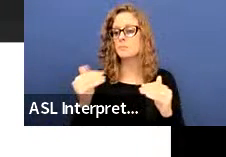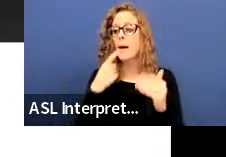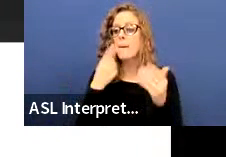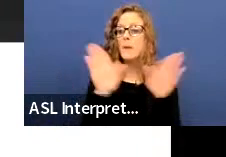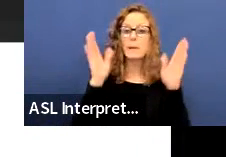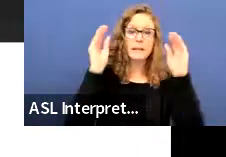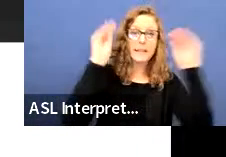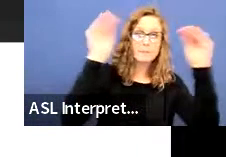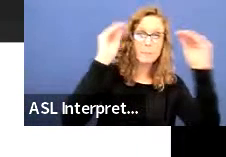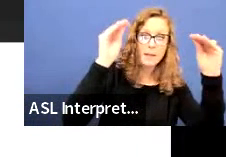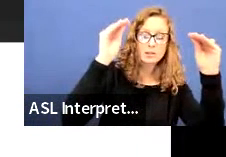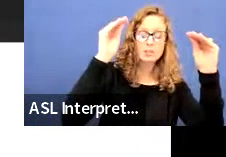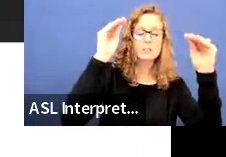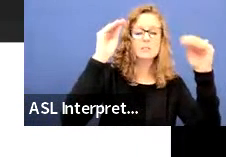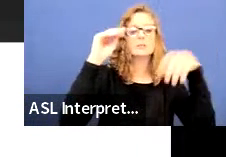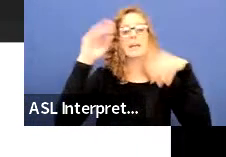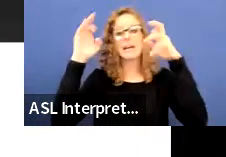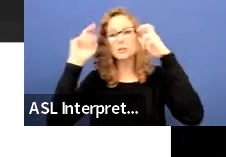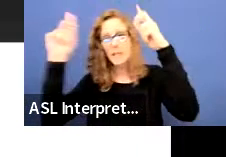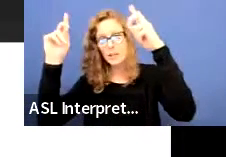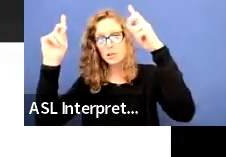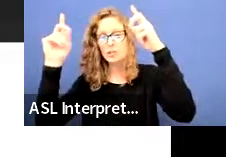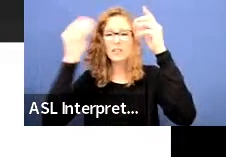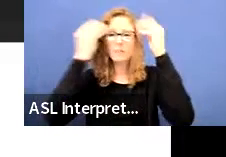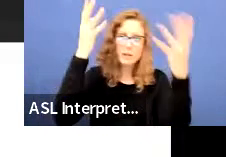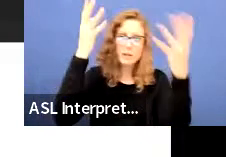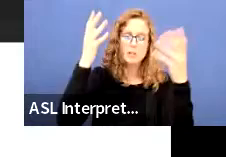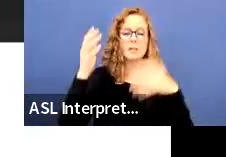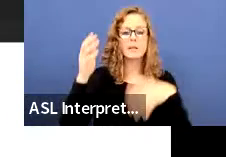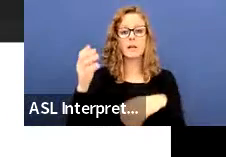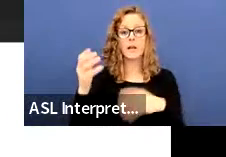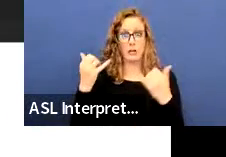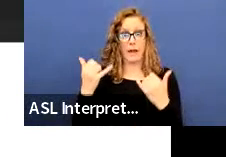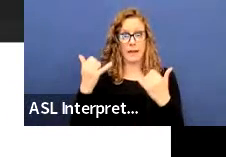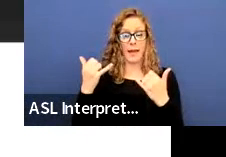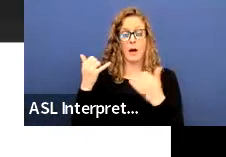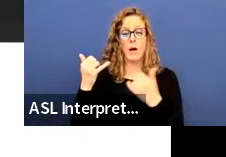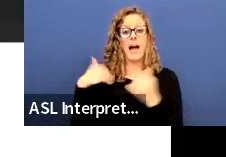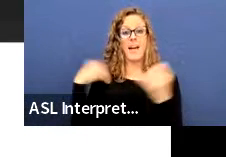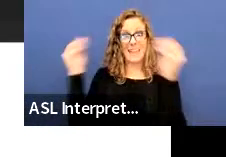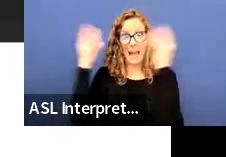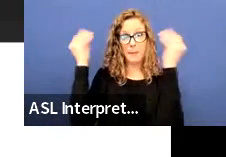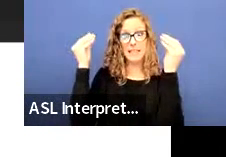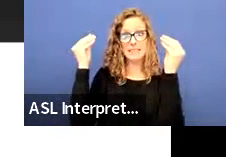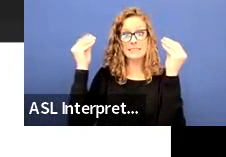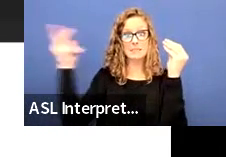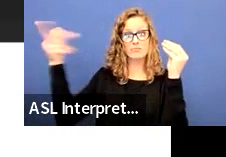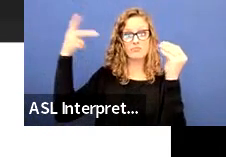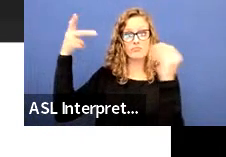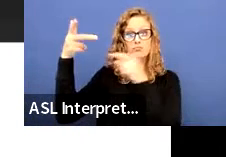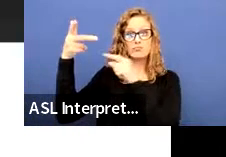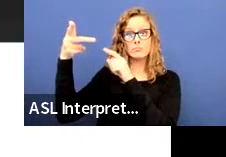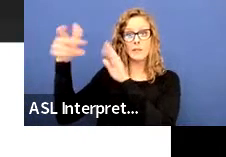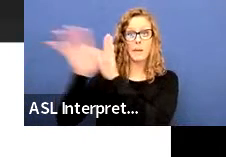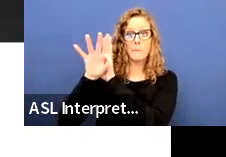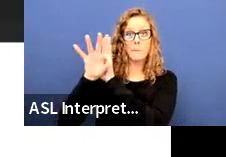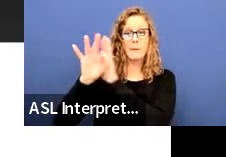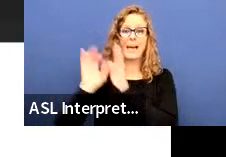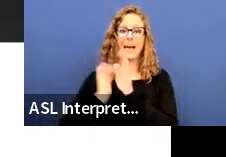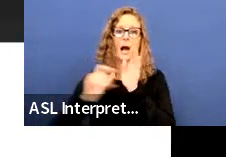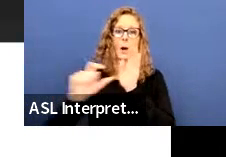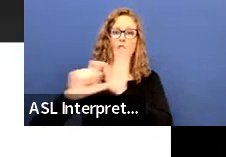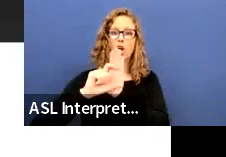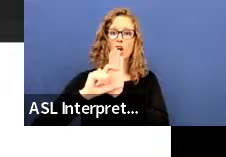fact, Falck has some ambulances rolling around right now that have our artwork on them that talk about strokes